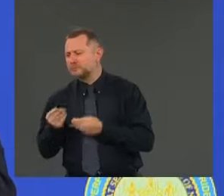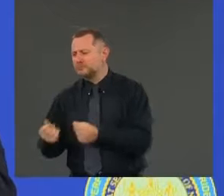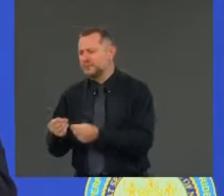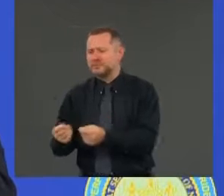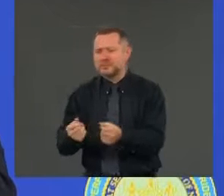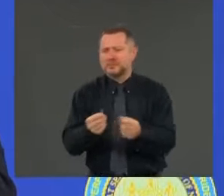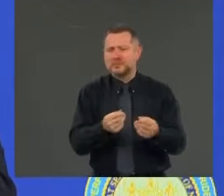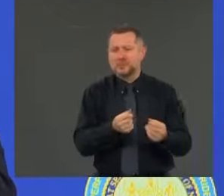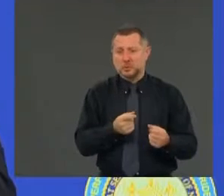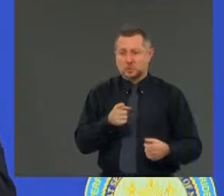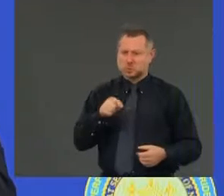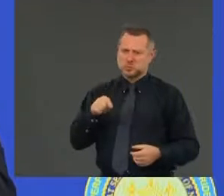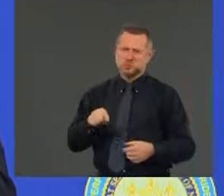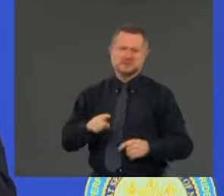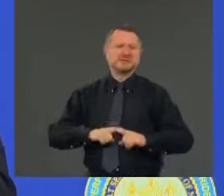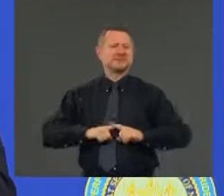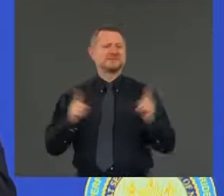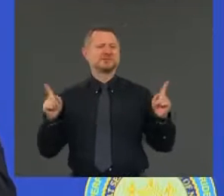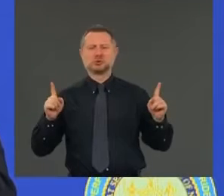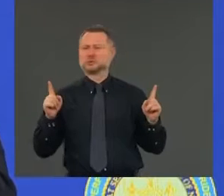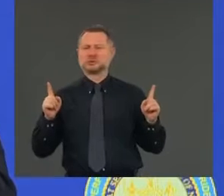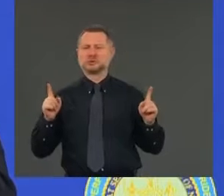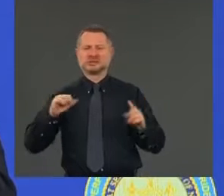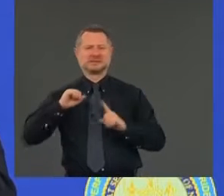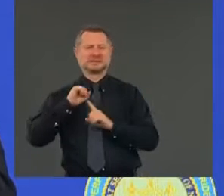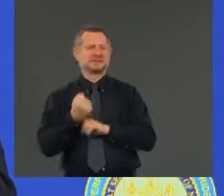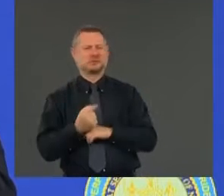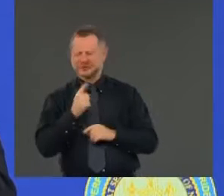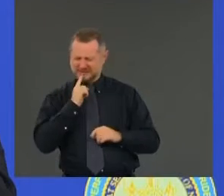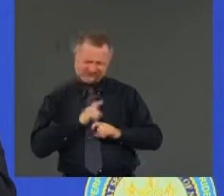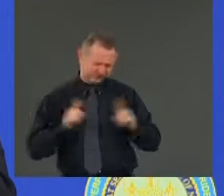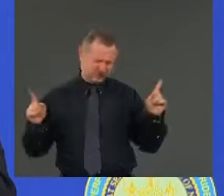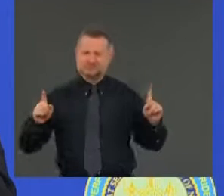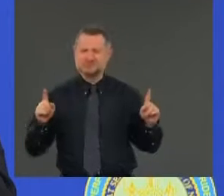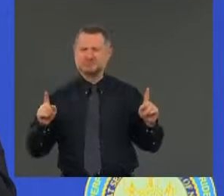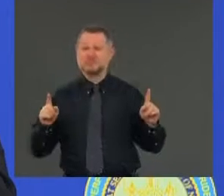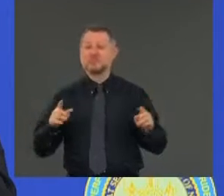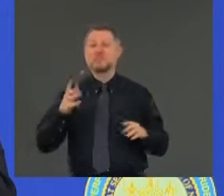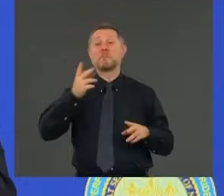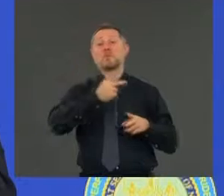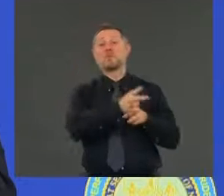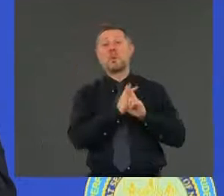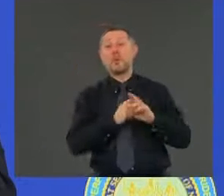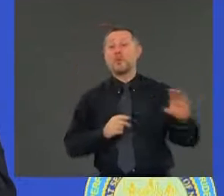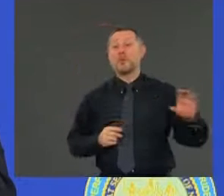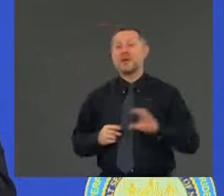new situation. Normally, you borrow for capital